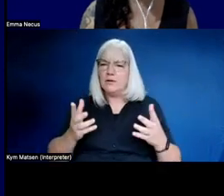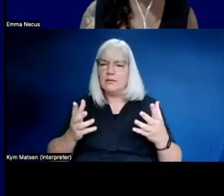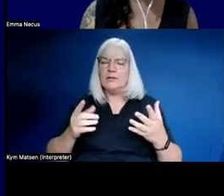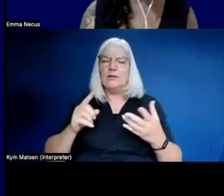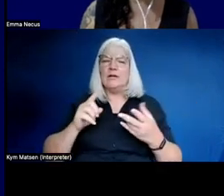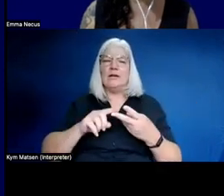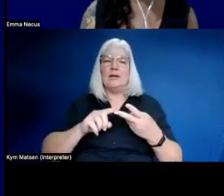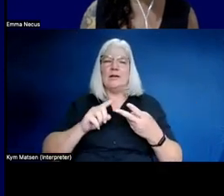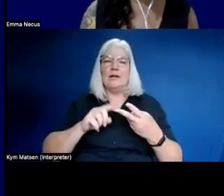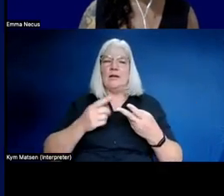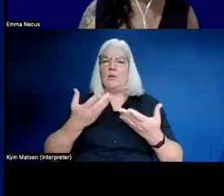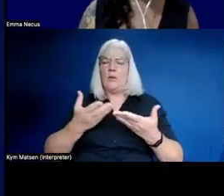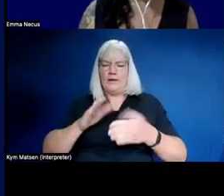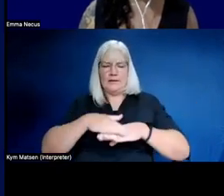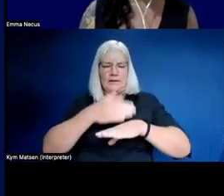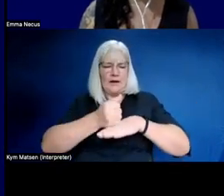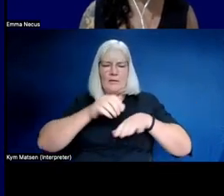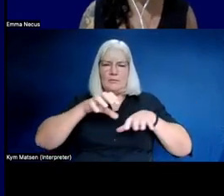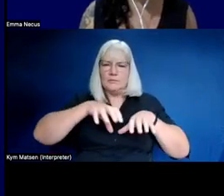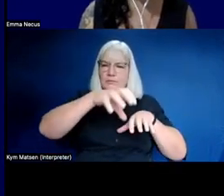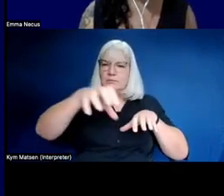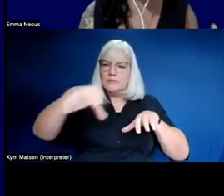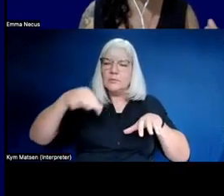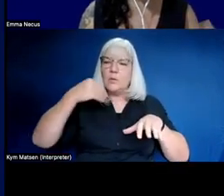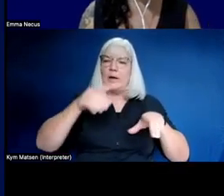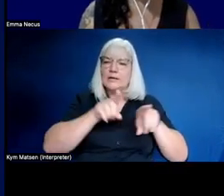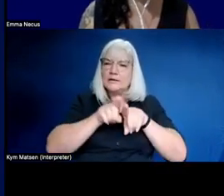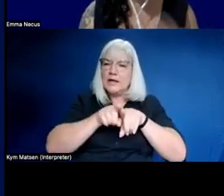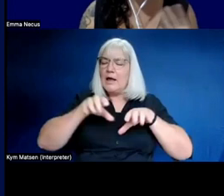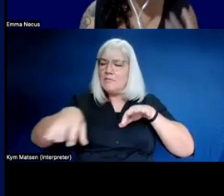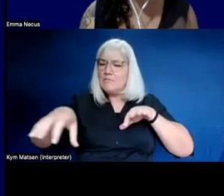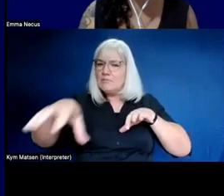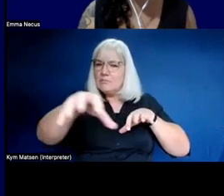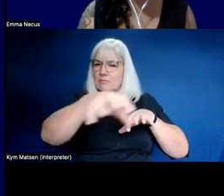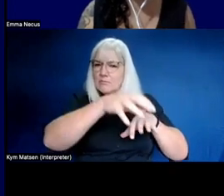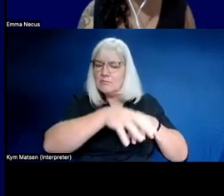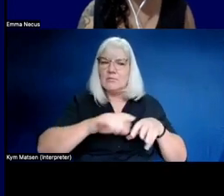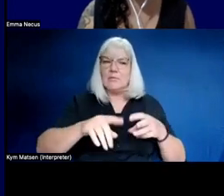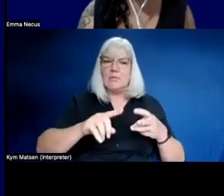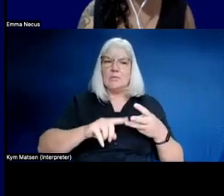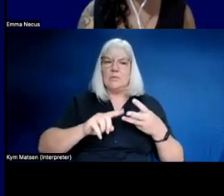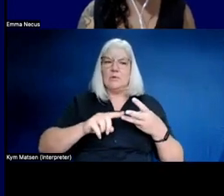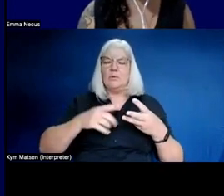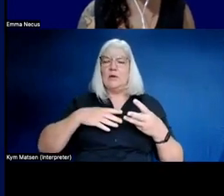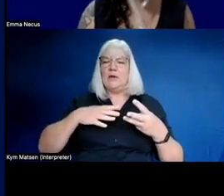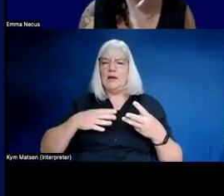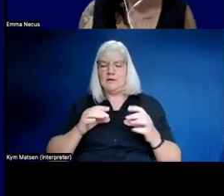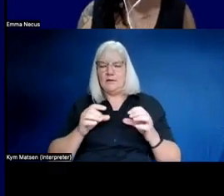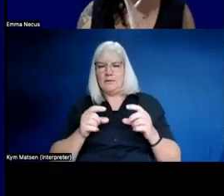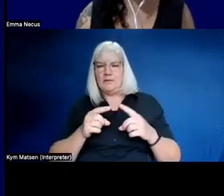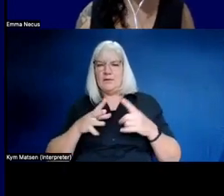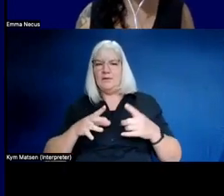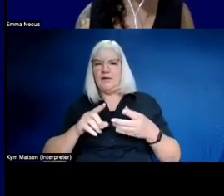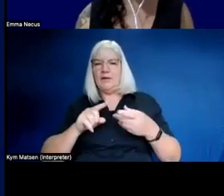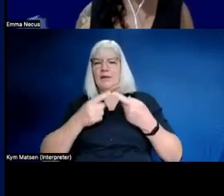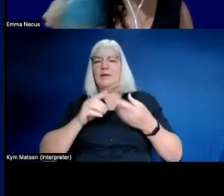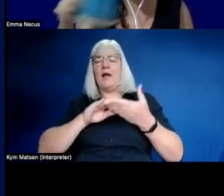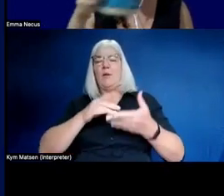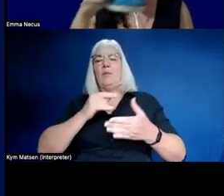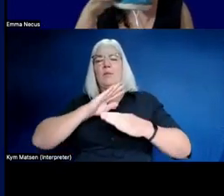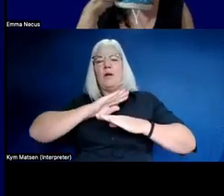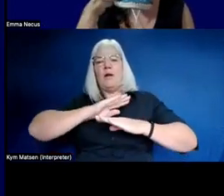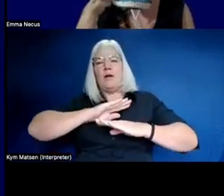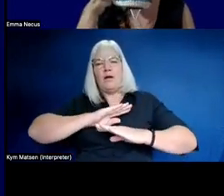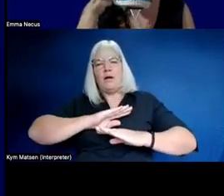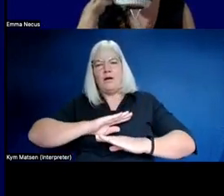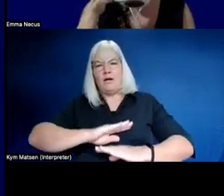table in the room? Do we need to do some sensory inputs to calm the child before we can expect them to fully engage in the eating and drinking